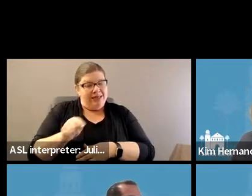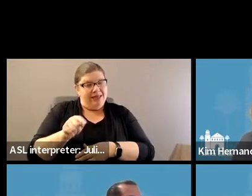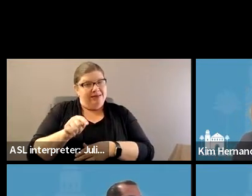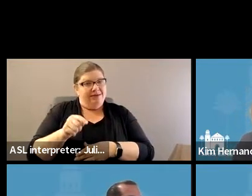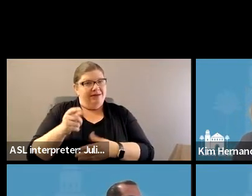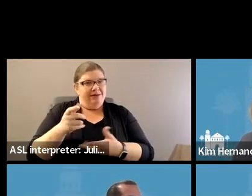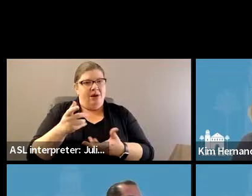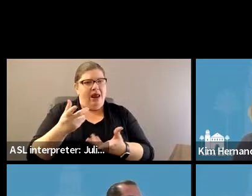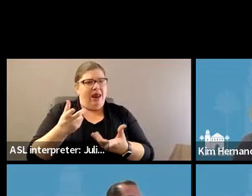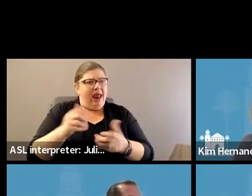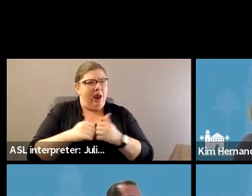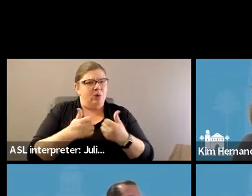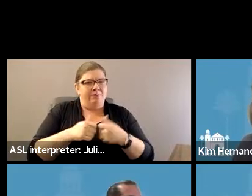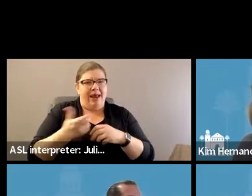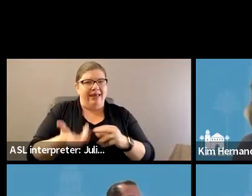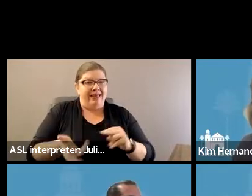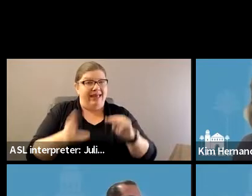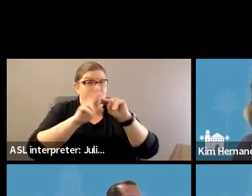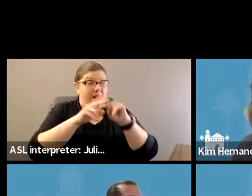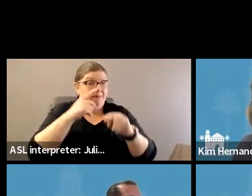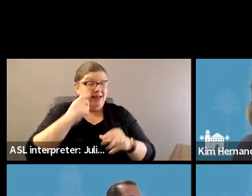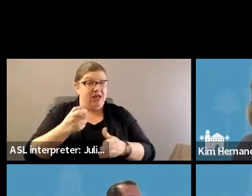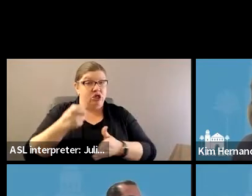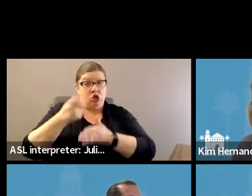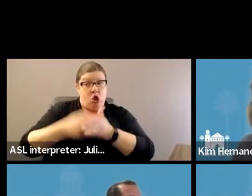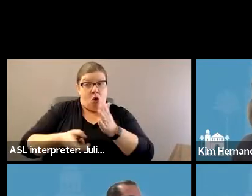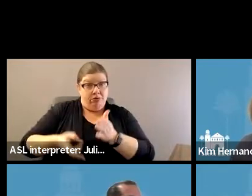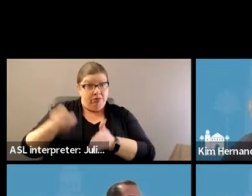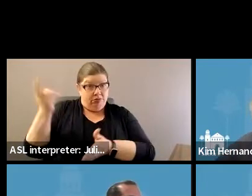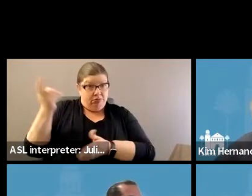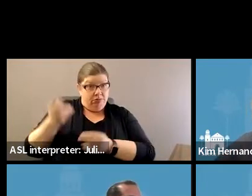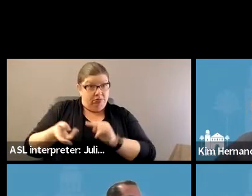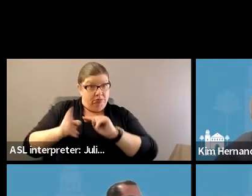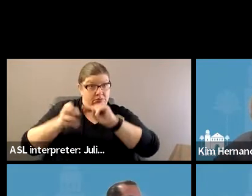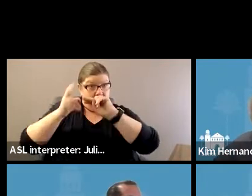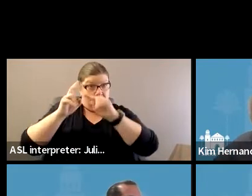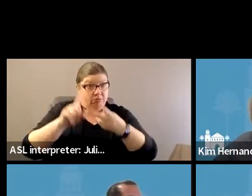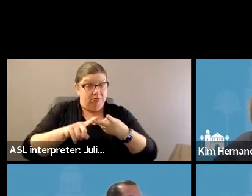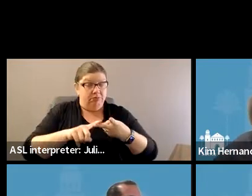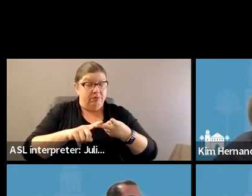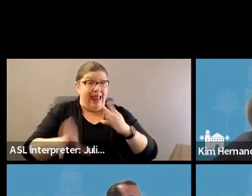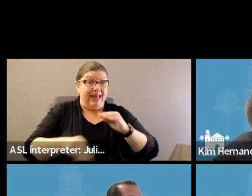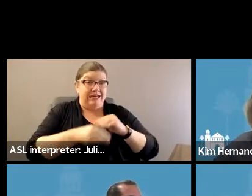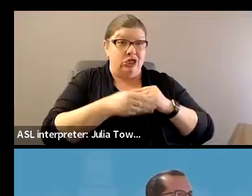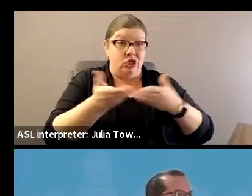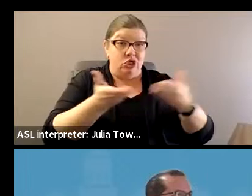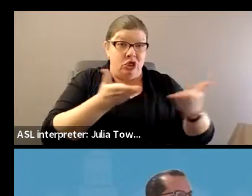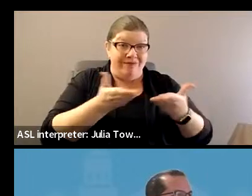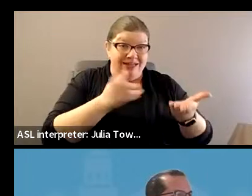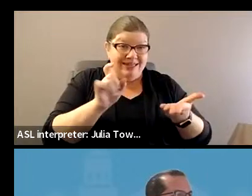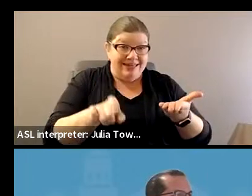that increase. Is it because of raising costs? Is it because of additional services?